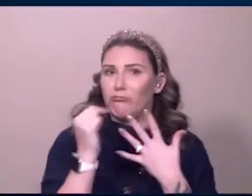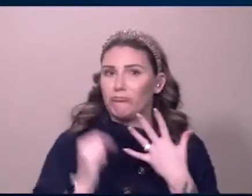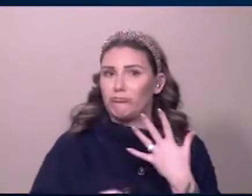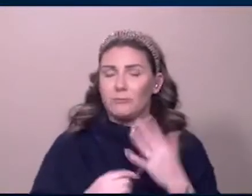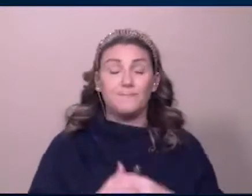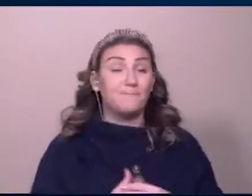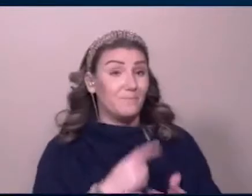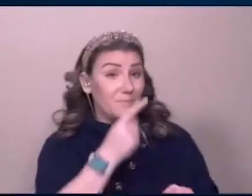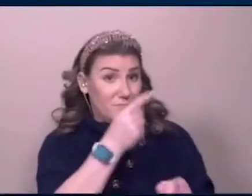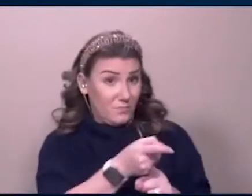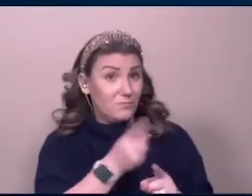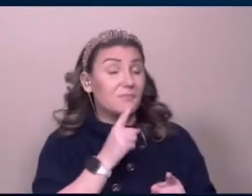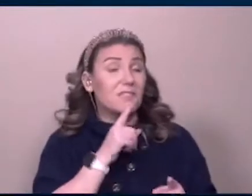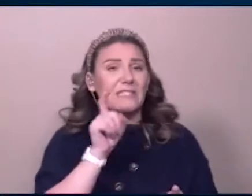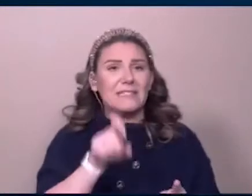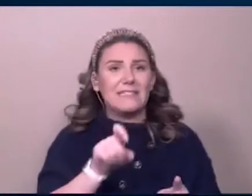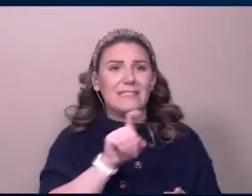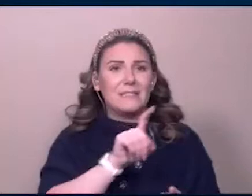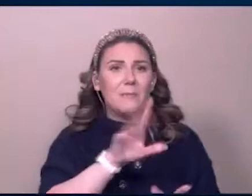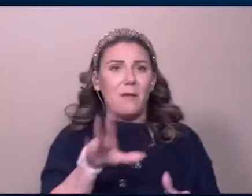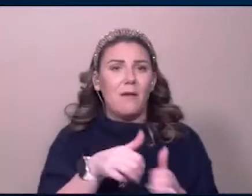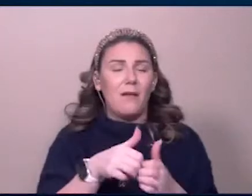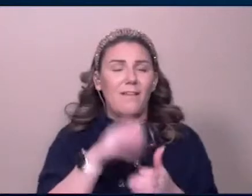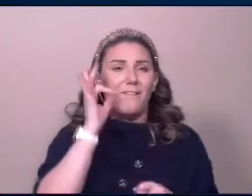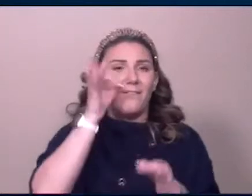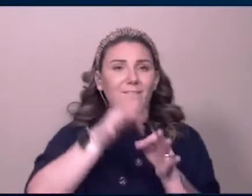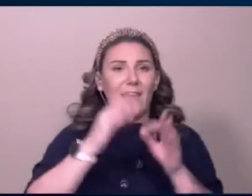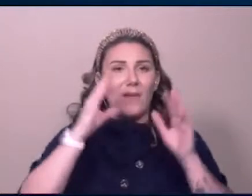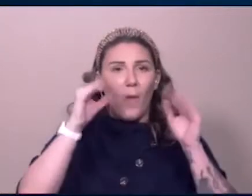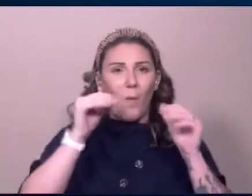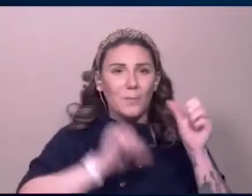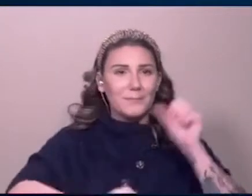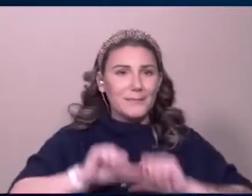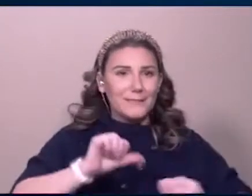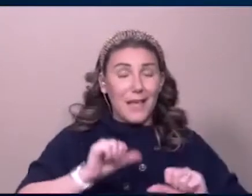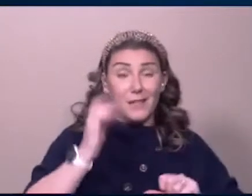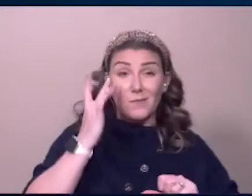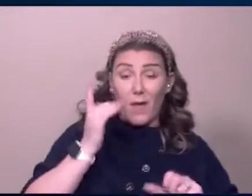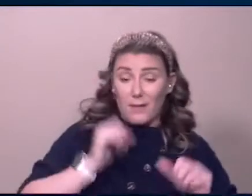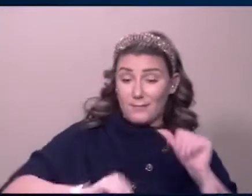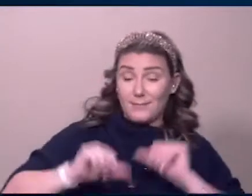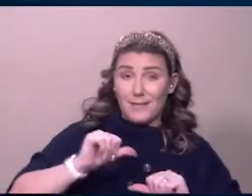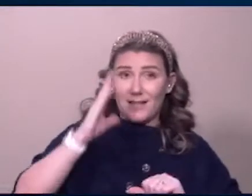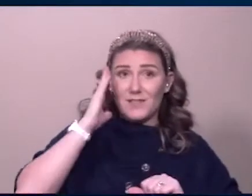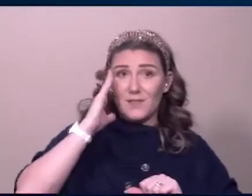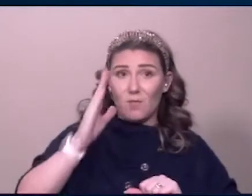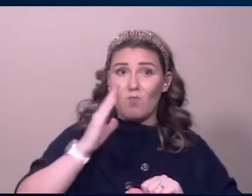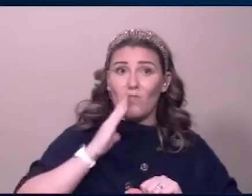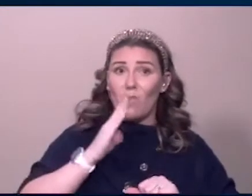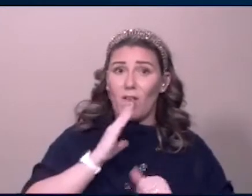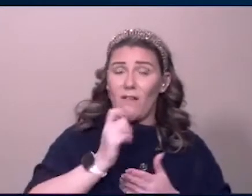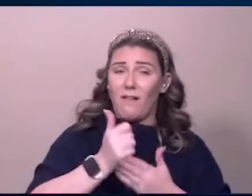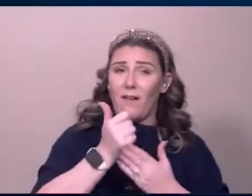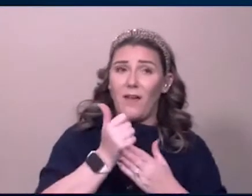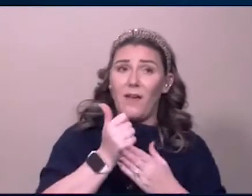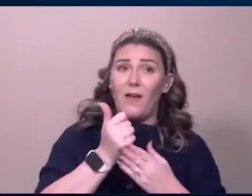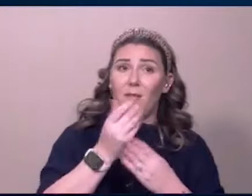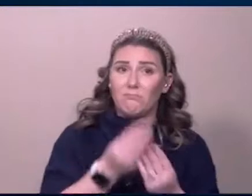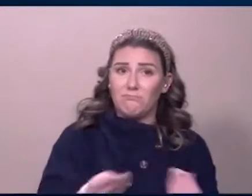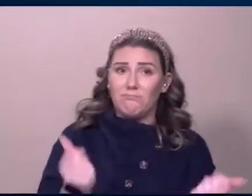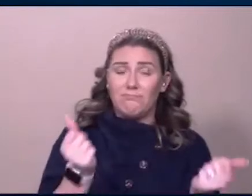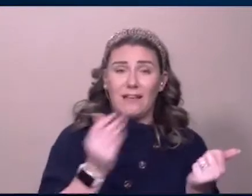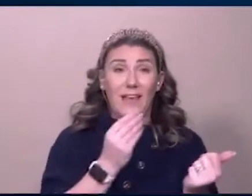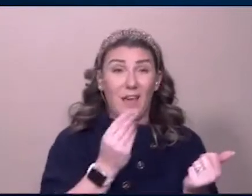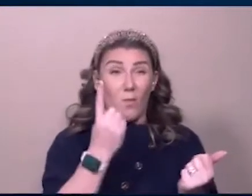right. It's got to be combined with faith, hope, and science, because the science has got to really bring us home. And one of the things I'm concerned about is